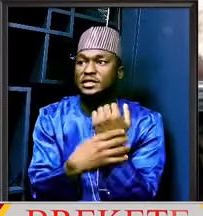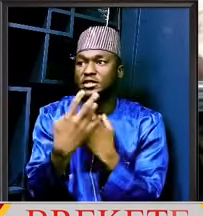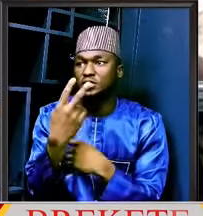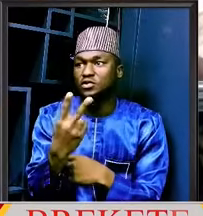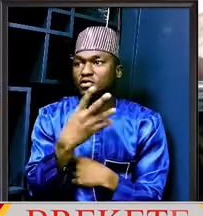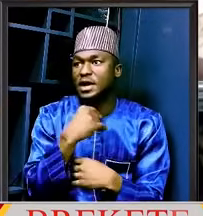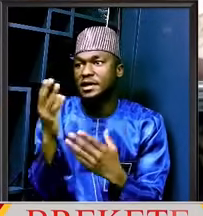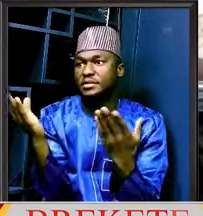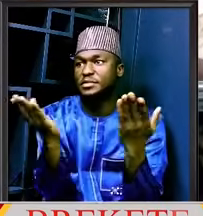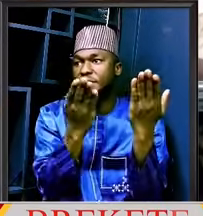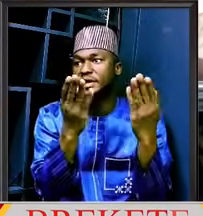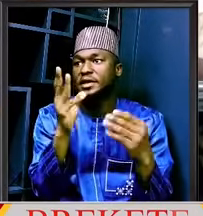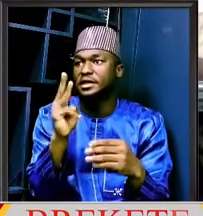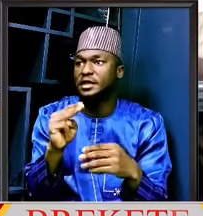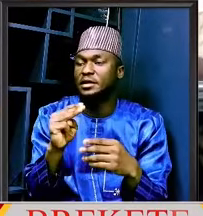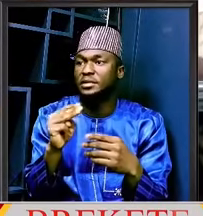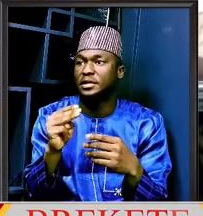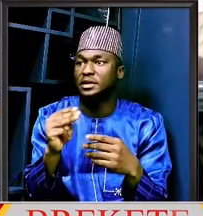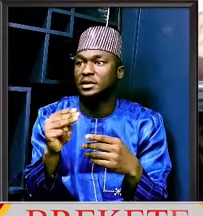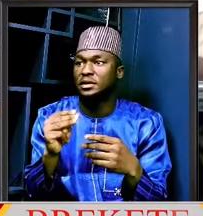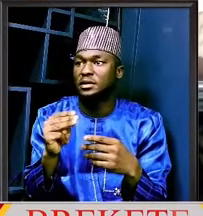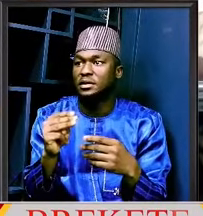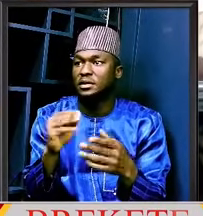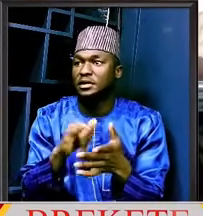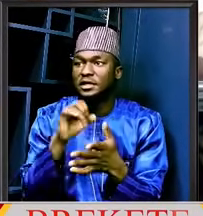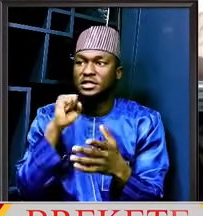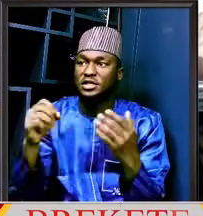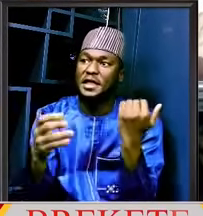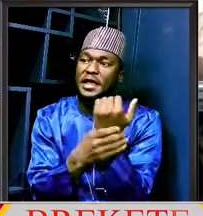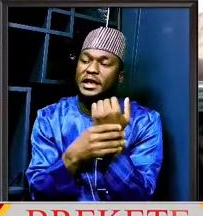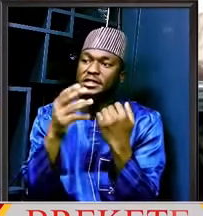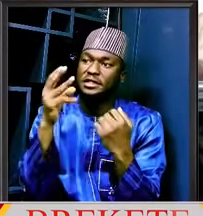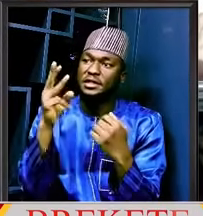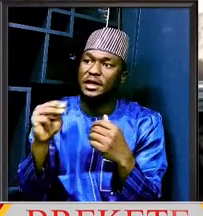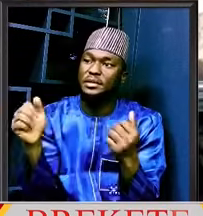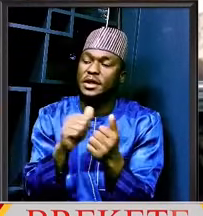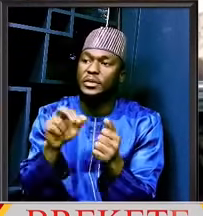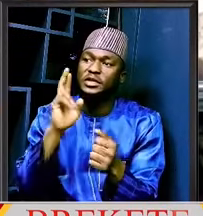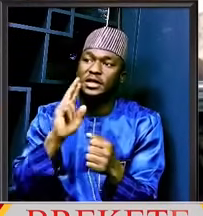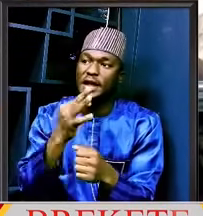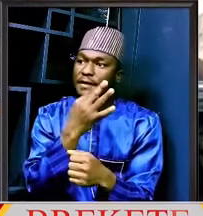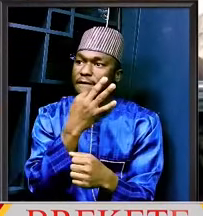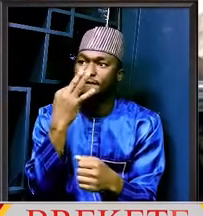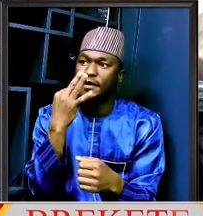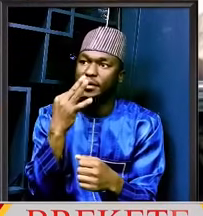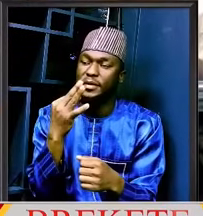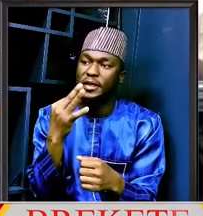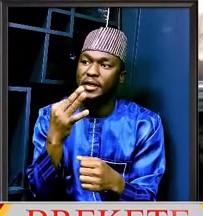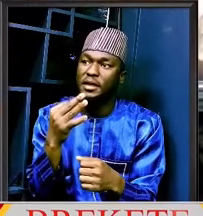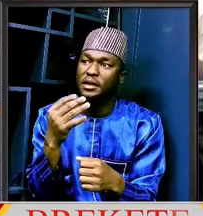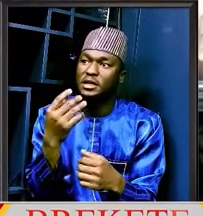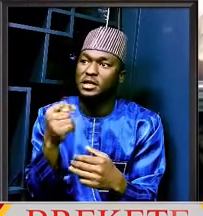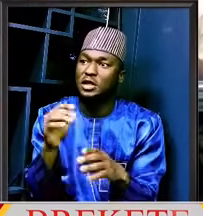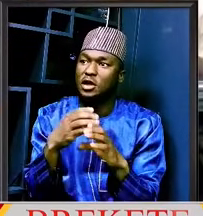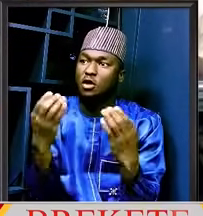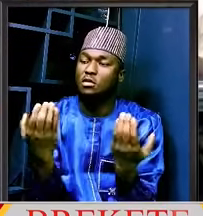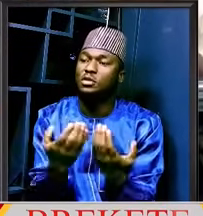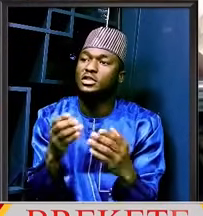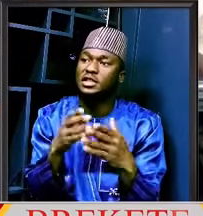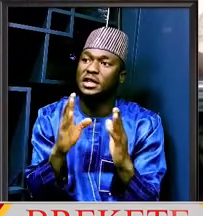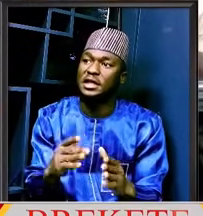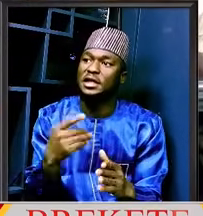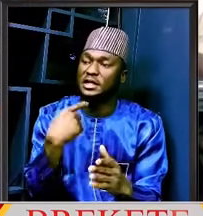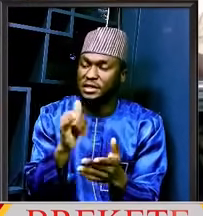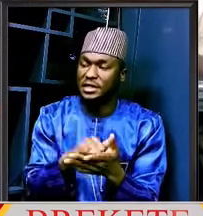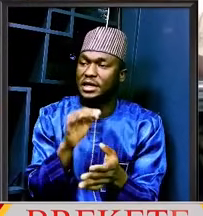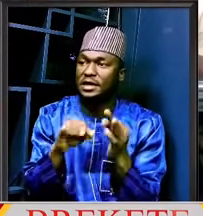and she has brought it to him to report that, okay, she caught these goats on her farm. They should do something about it. The community leader told her that, okay, when he